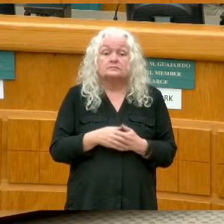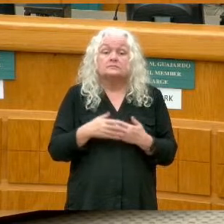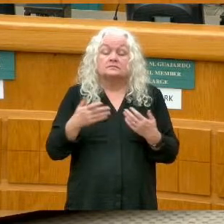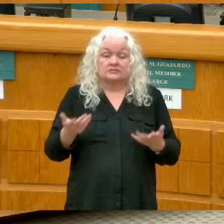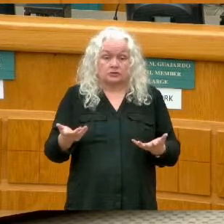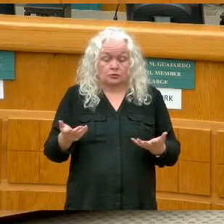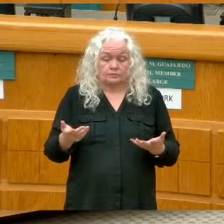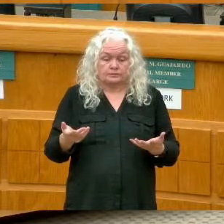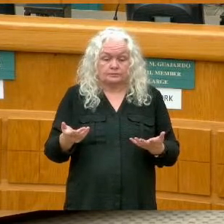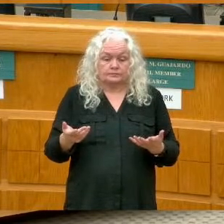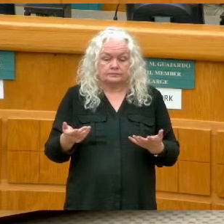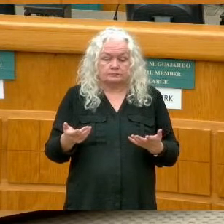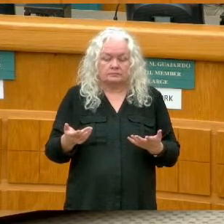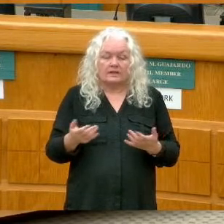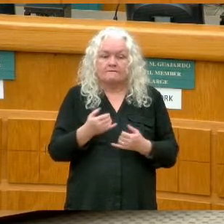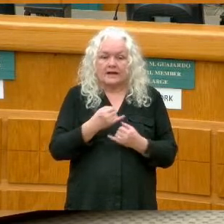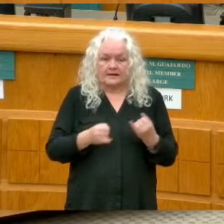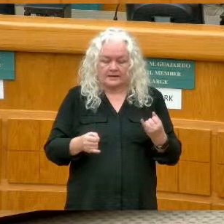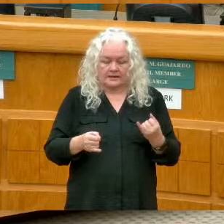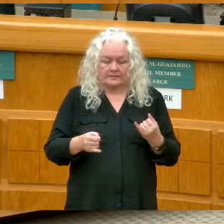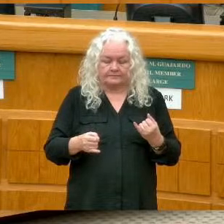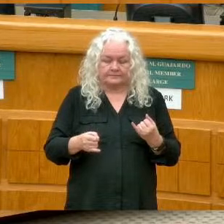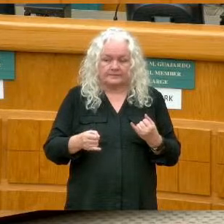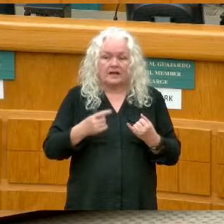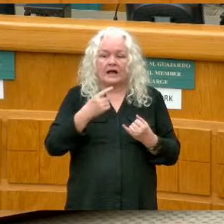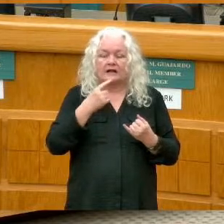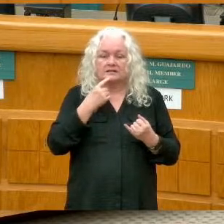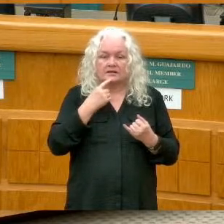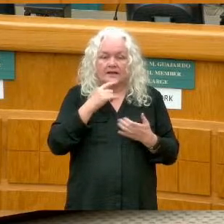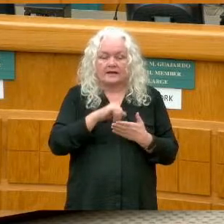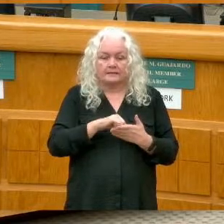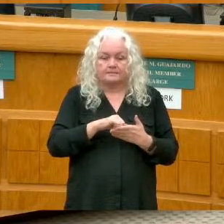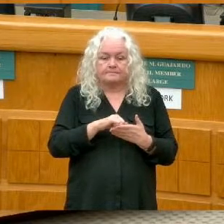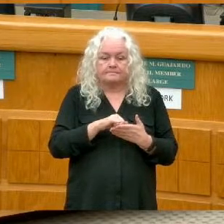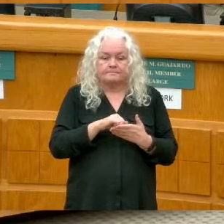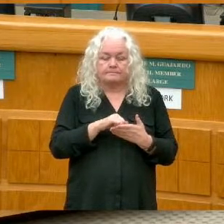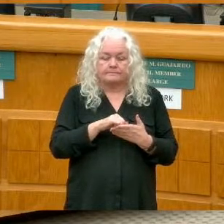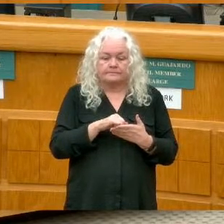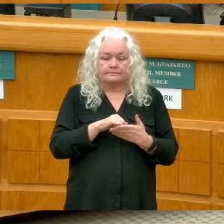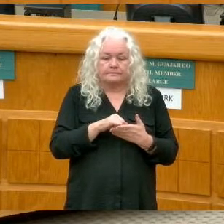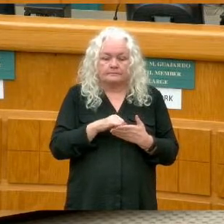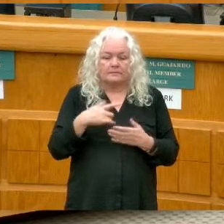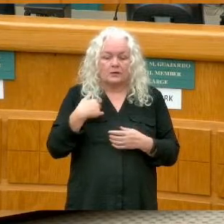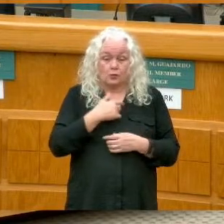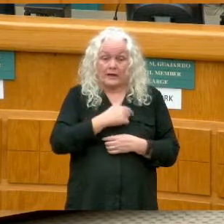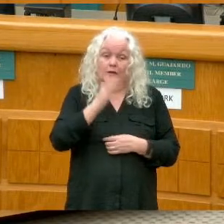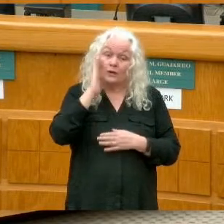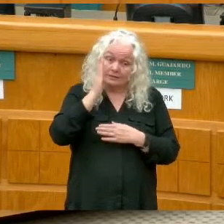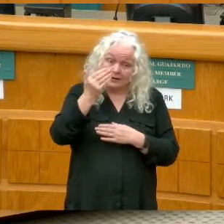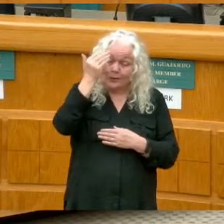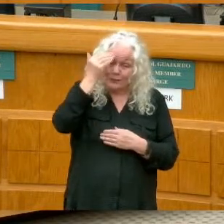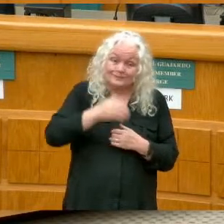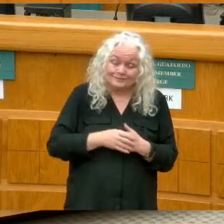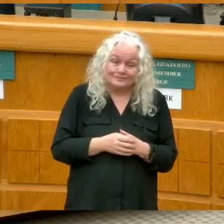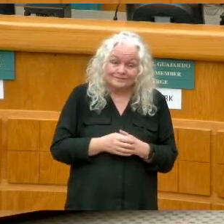So finally, let me say that we're going to know.